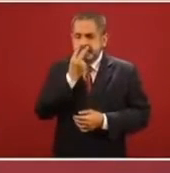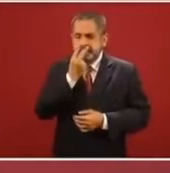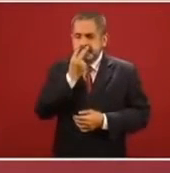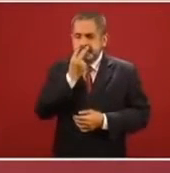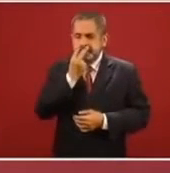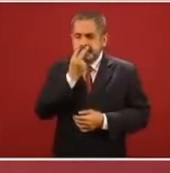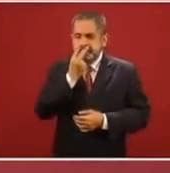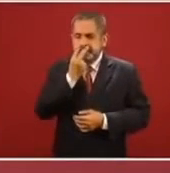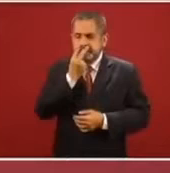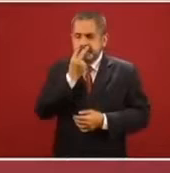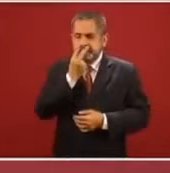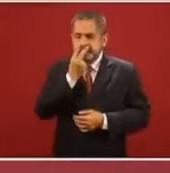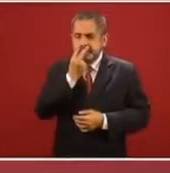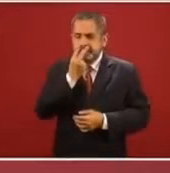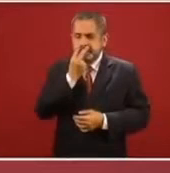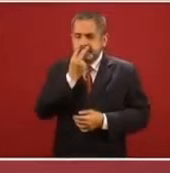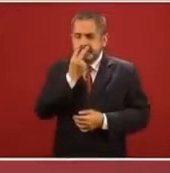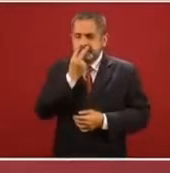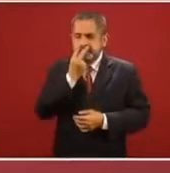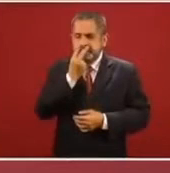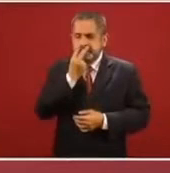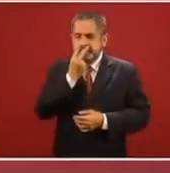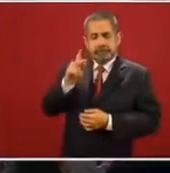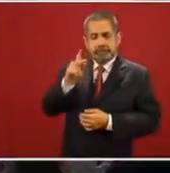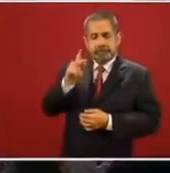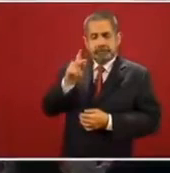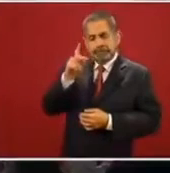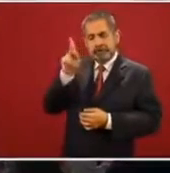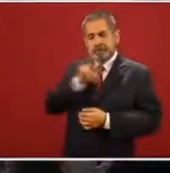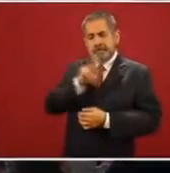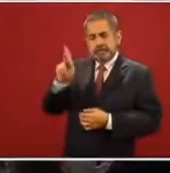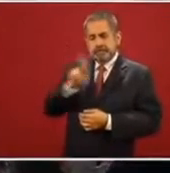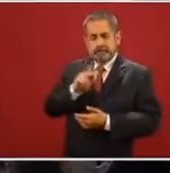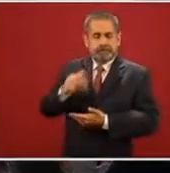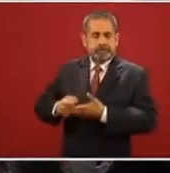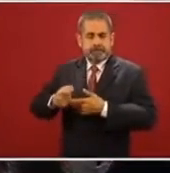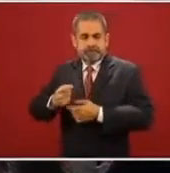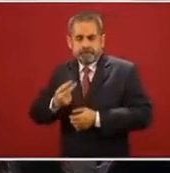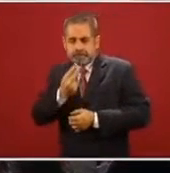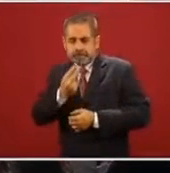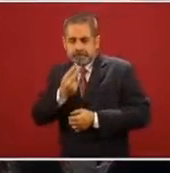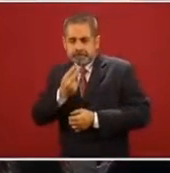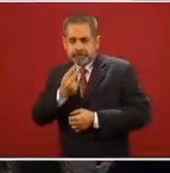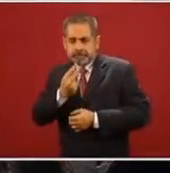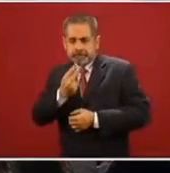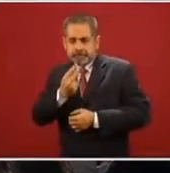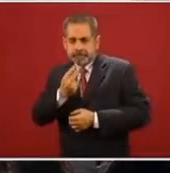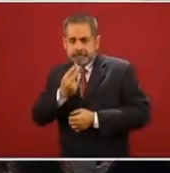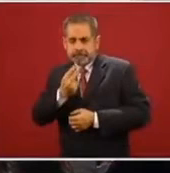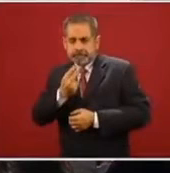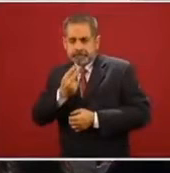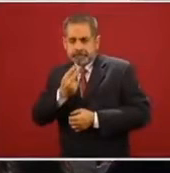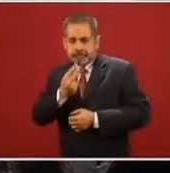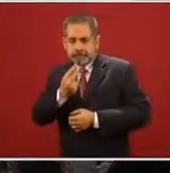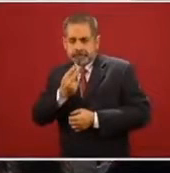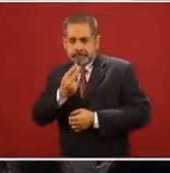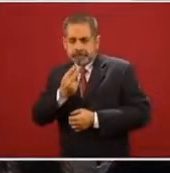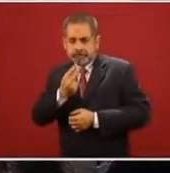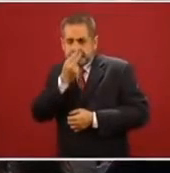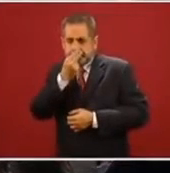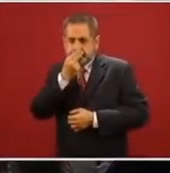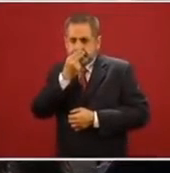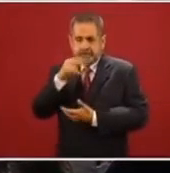asistida, mechanical ventilation, como se conoce médicamente, as it is known medically